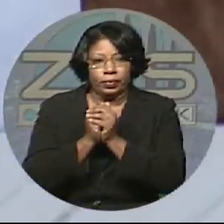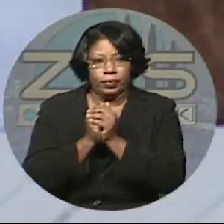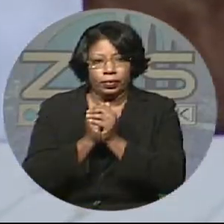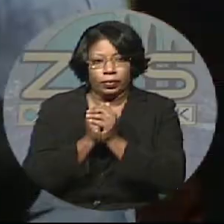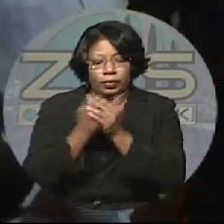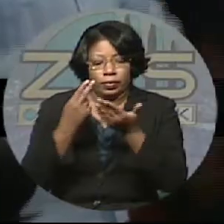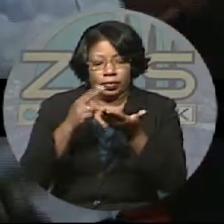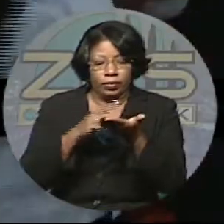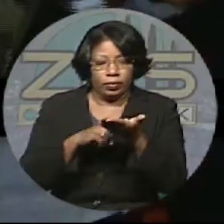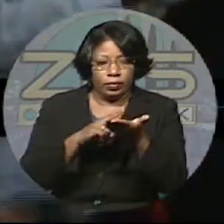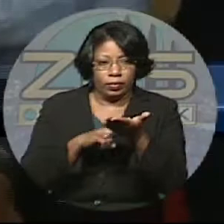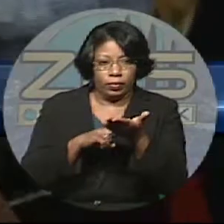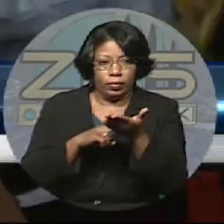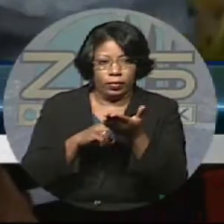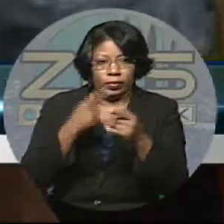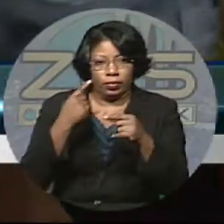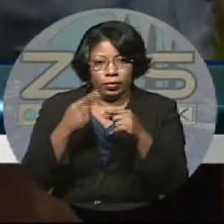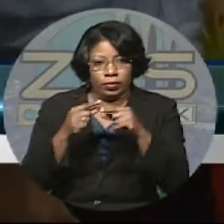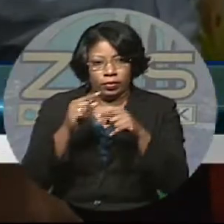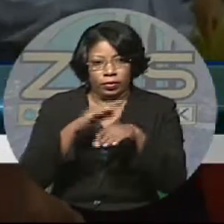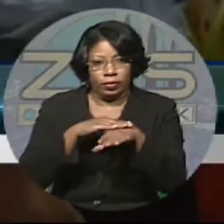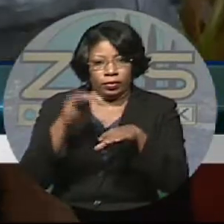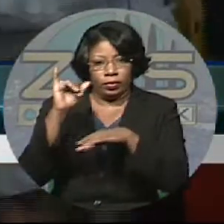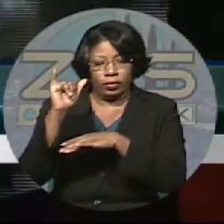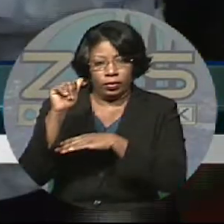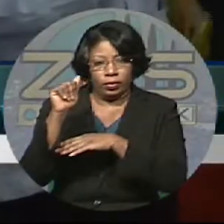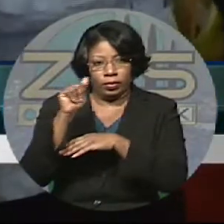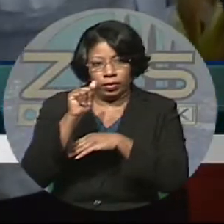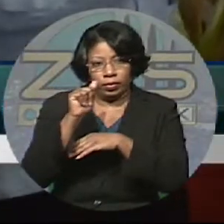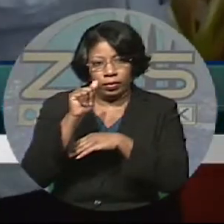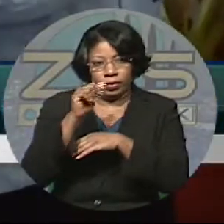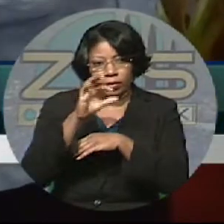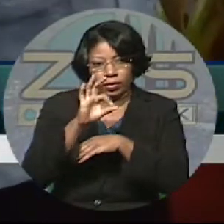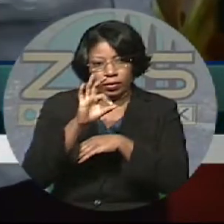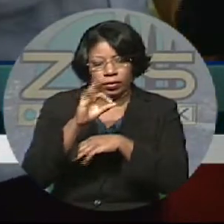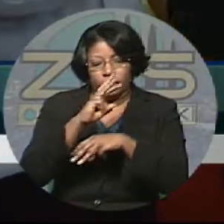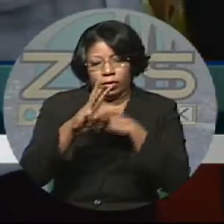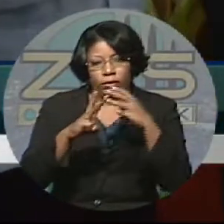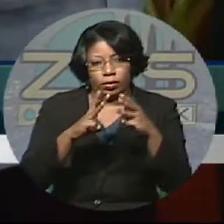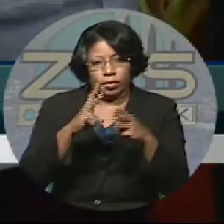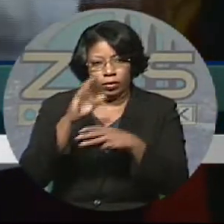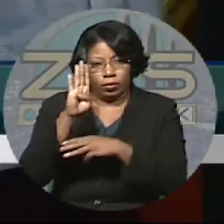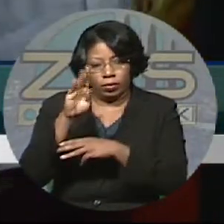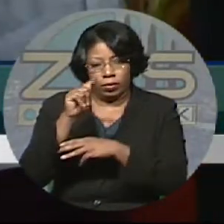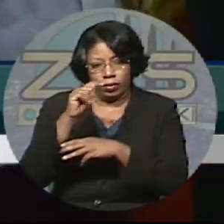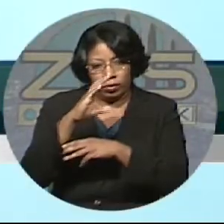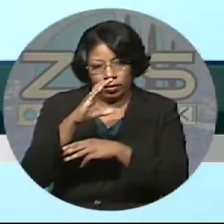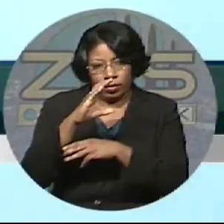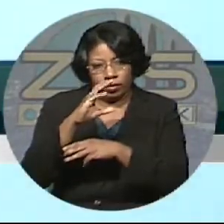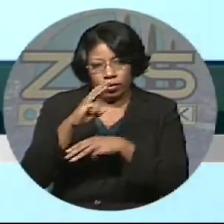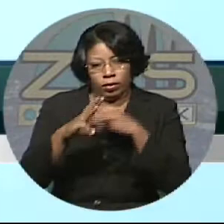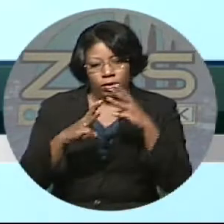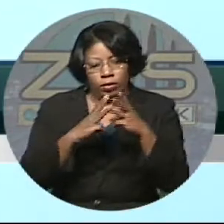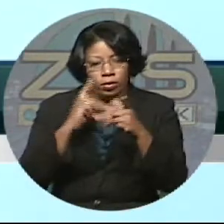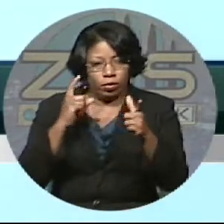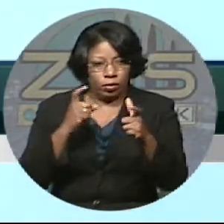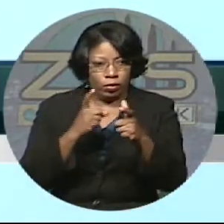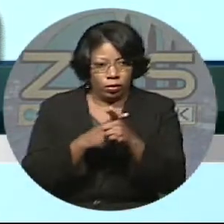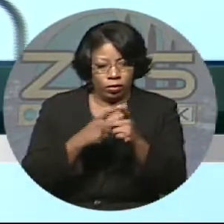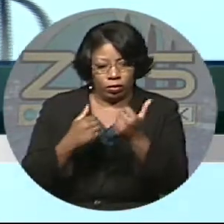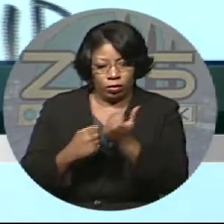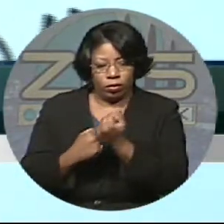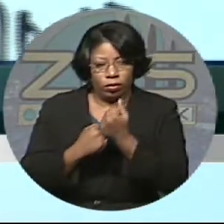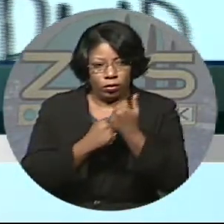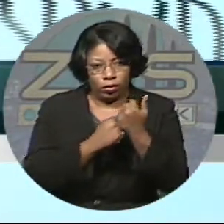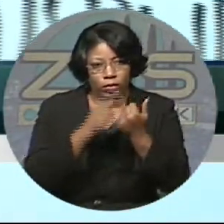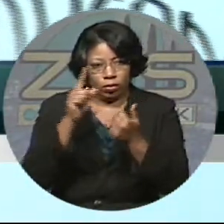signing of the pen, the games are now being called the IAAF BTC World Relays Bahamas 2015, becoming the title sponsor to the